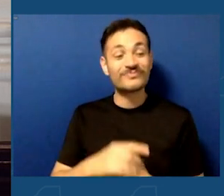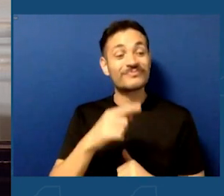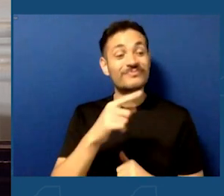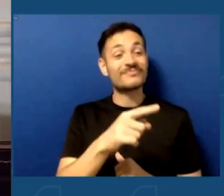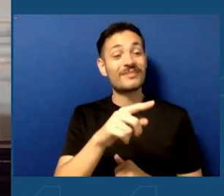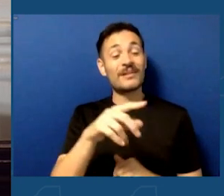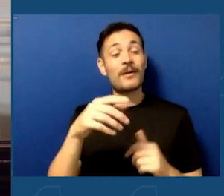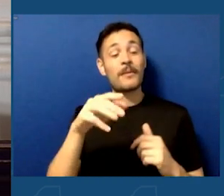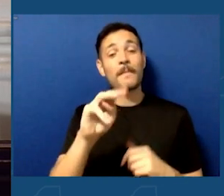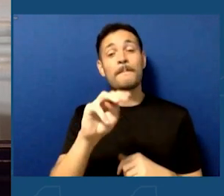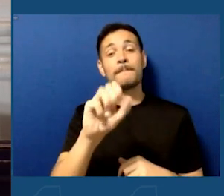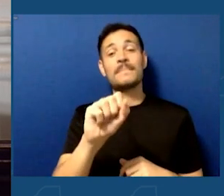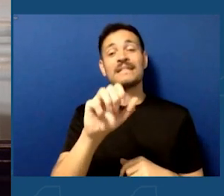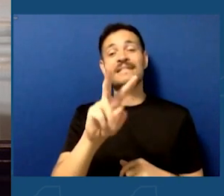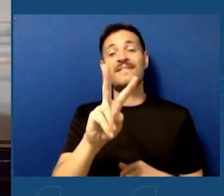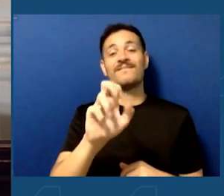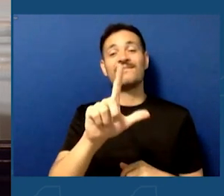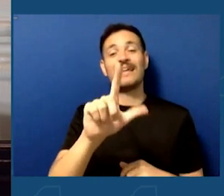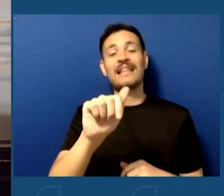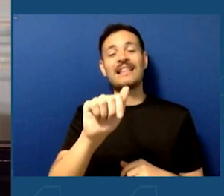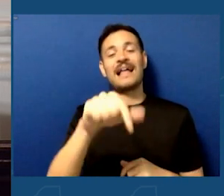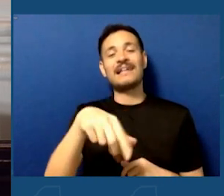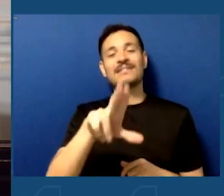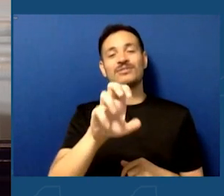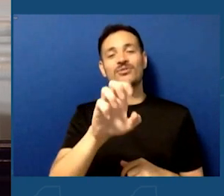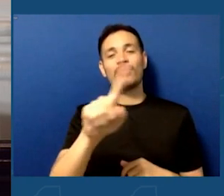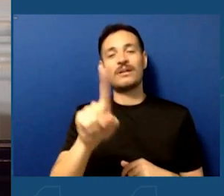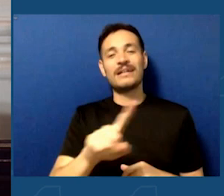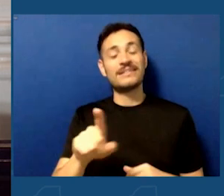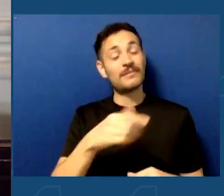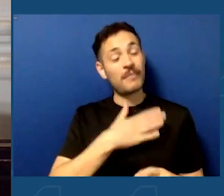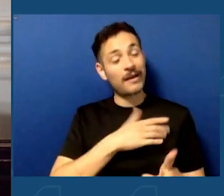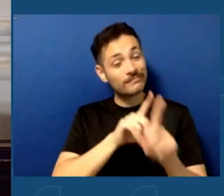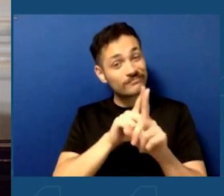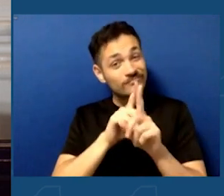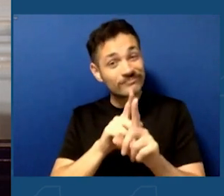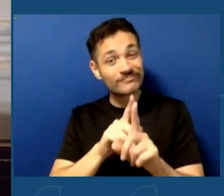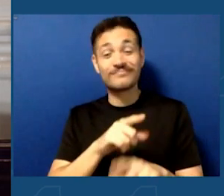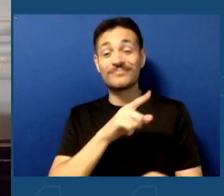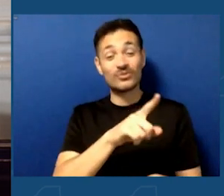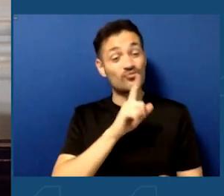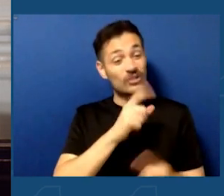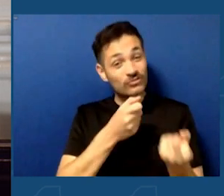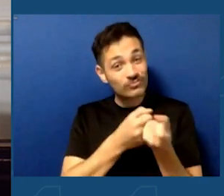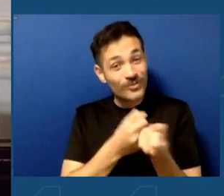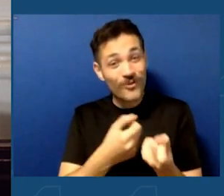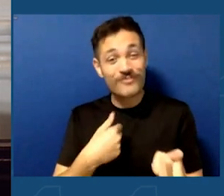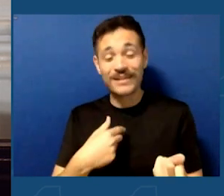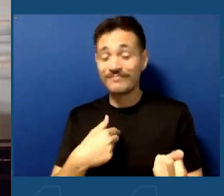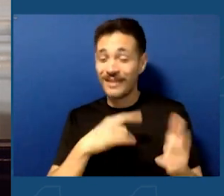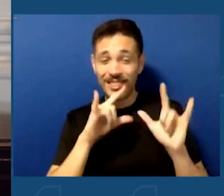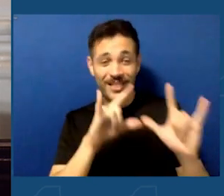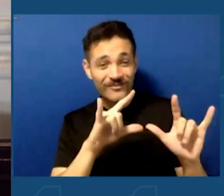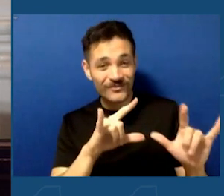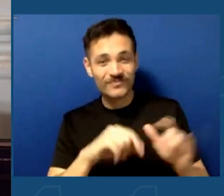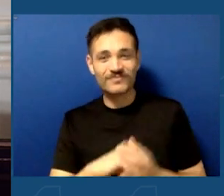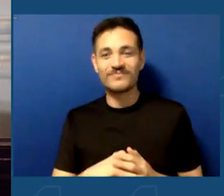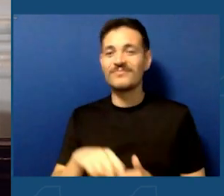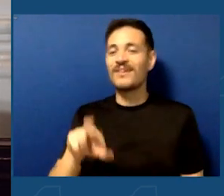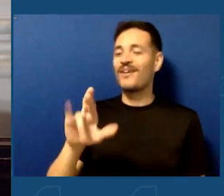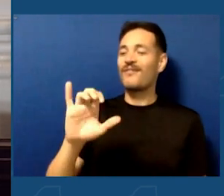Committee, and you looked out for me. You looked out for me. I love you. I love you. Richie Torres, my friend, it's